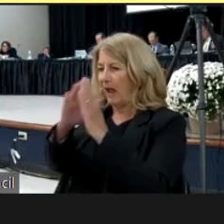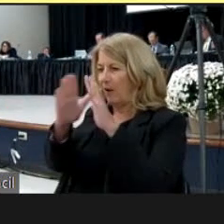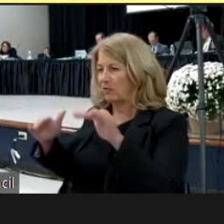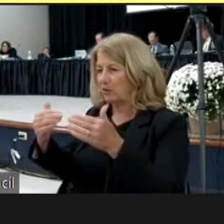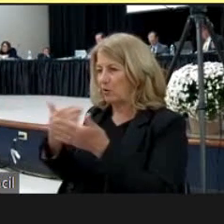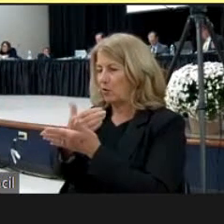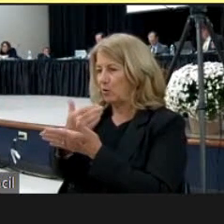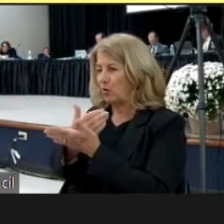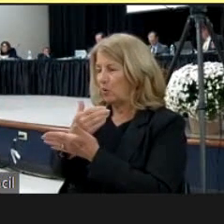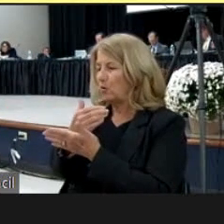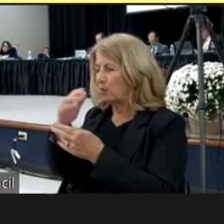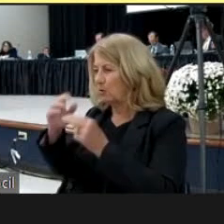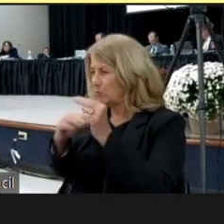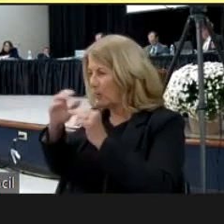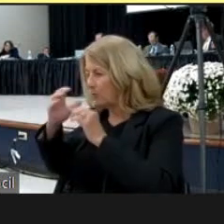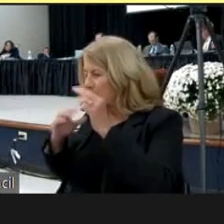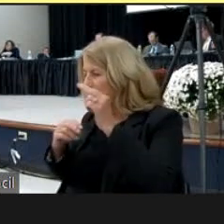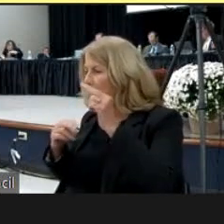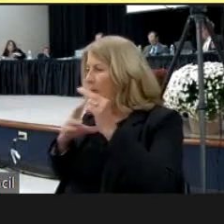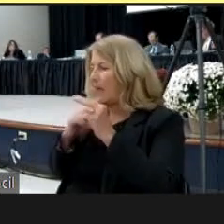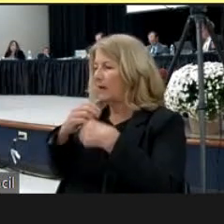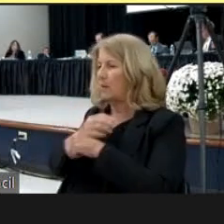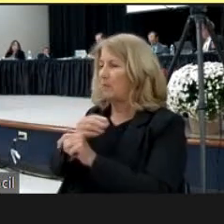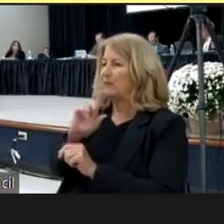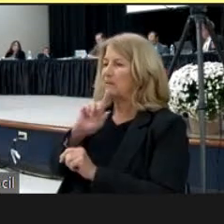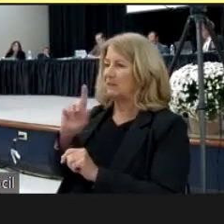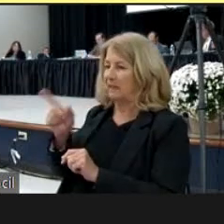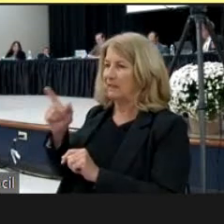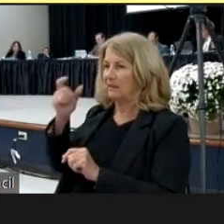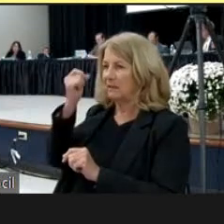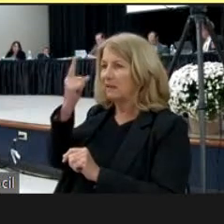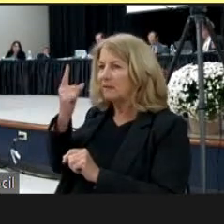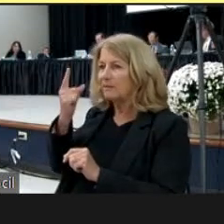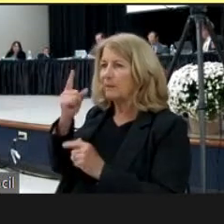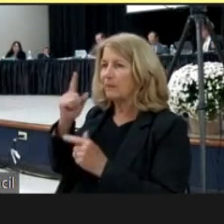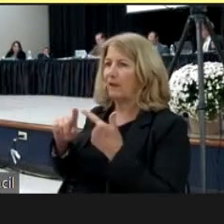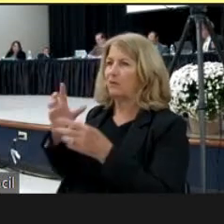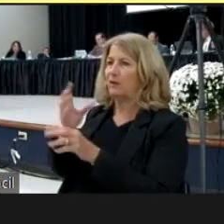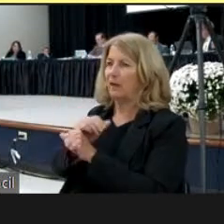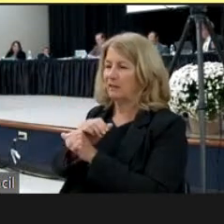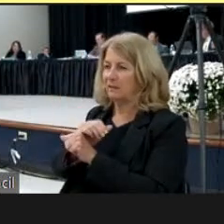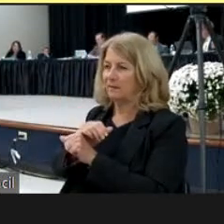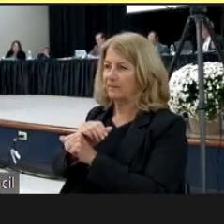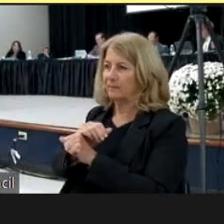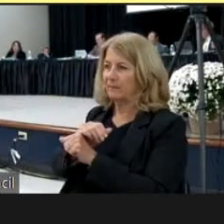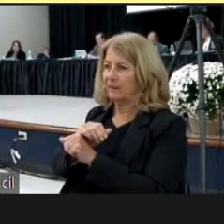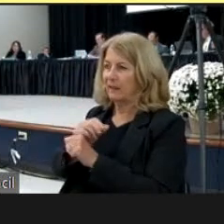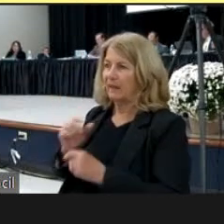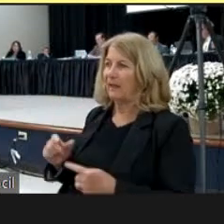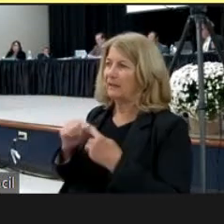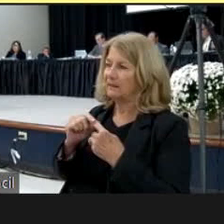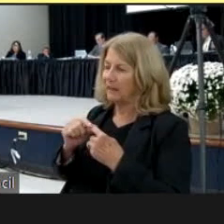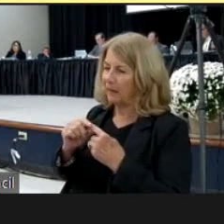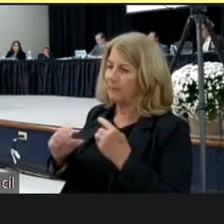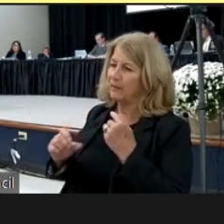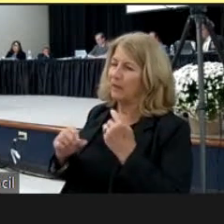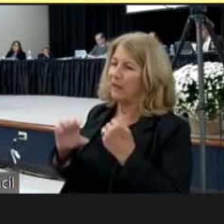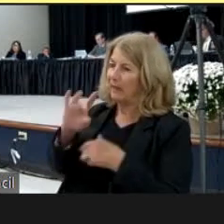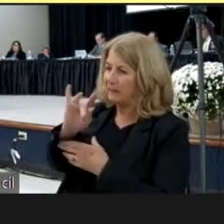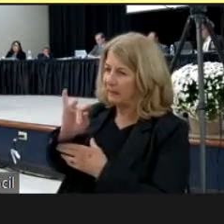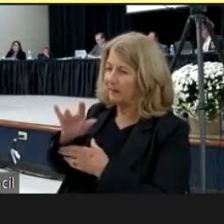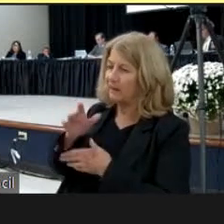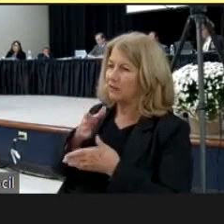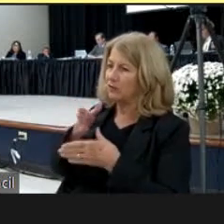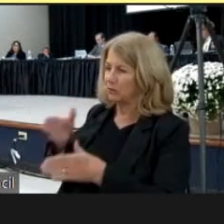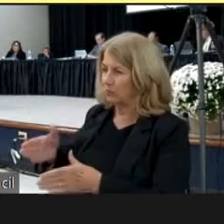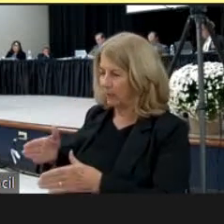So it made sense to get all this block, except for the commercial uses that face 17th Street or 18th Street